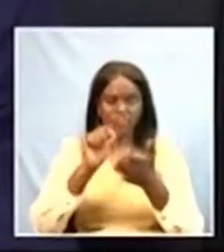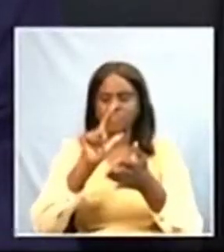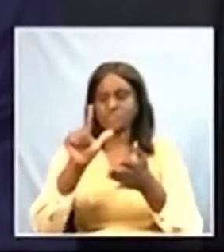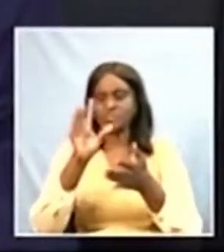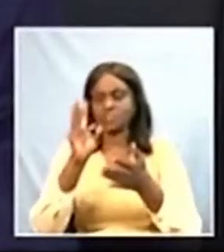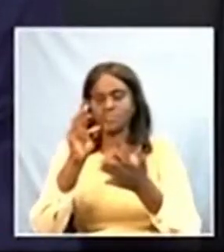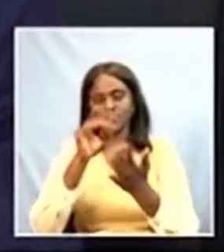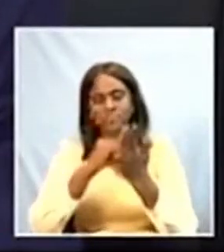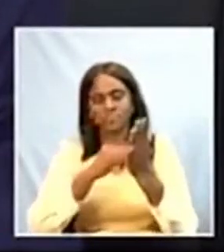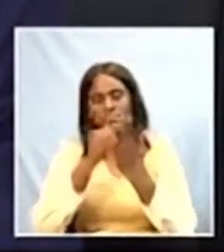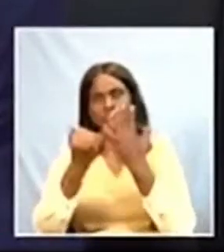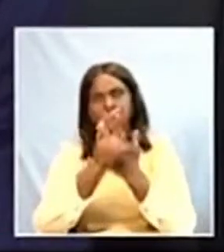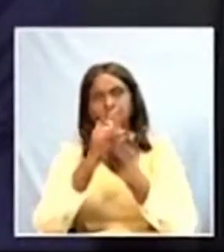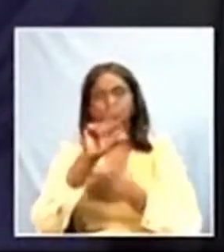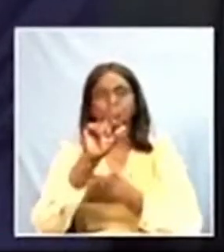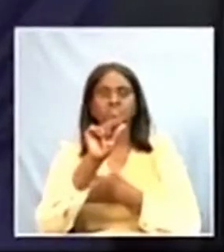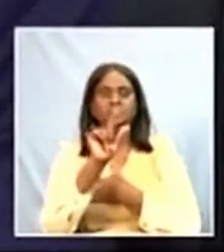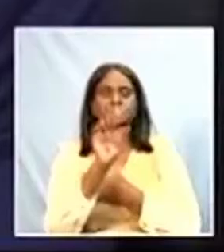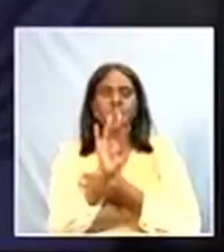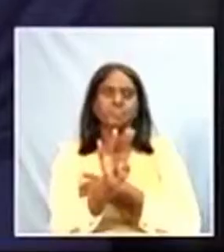July 2024.